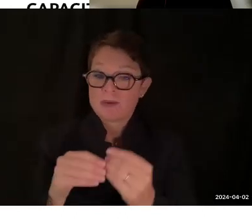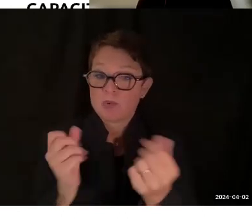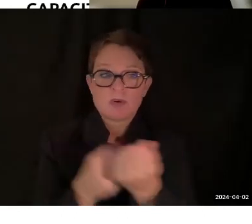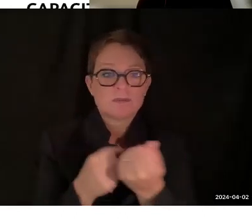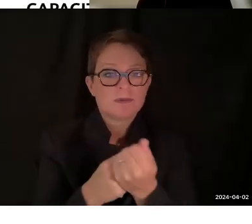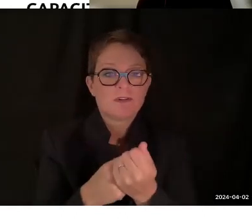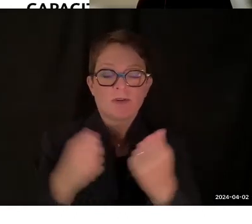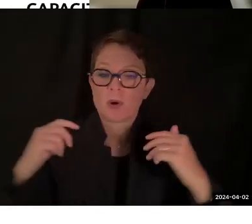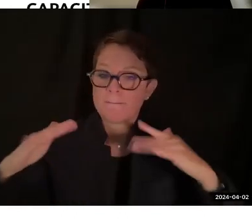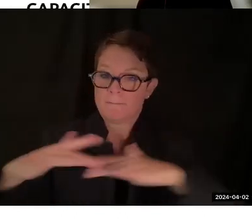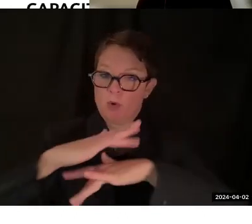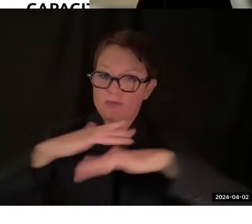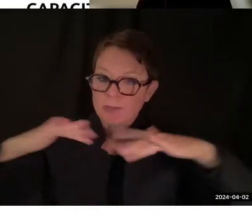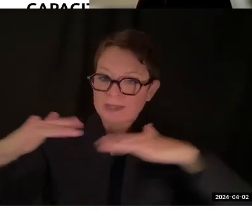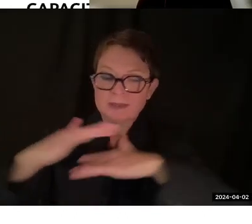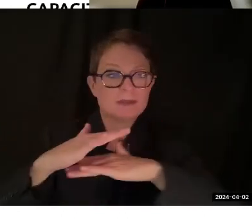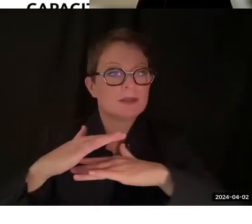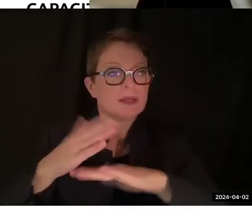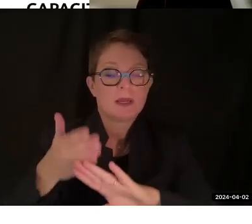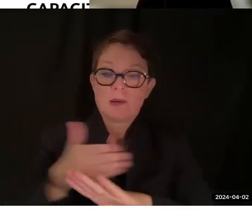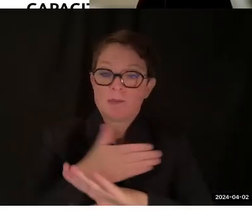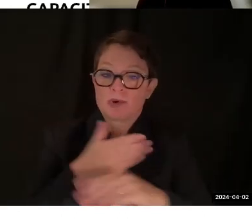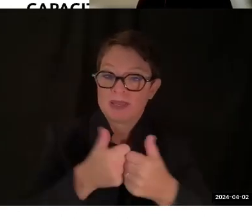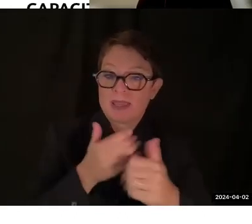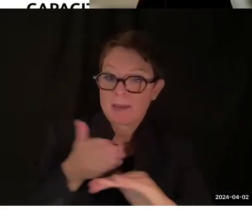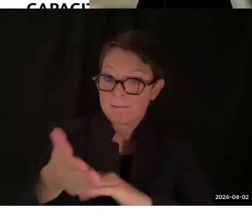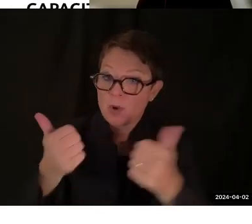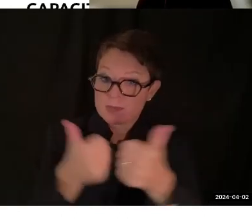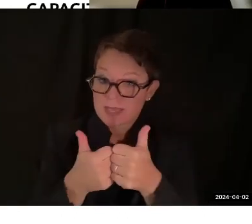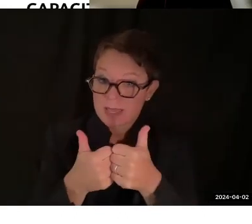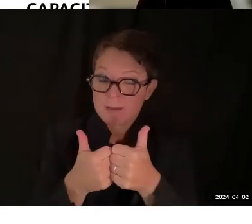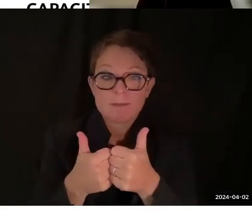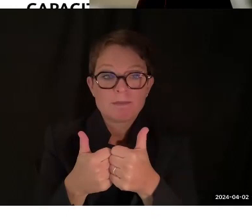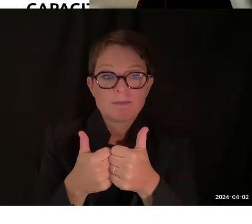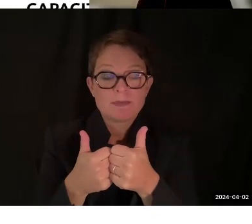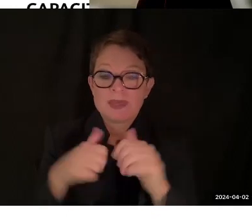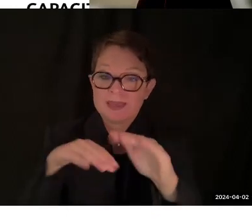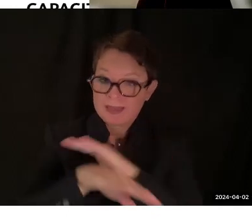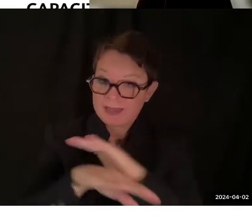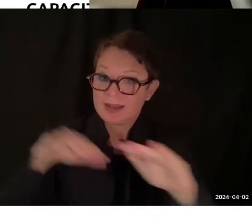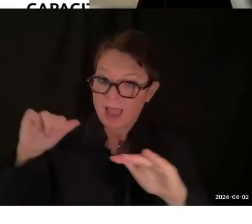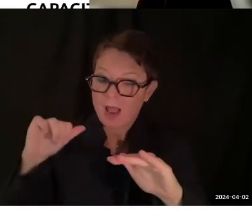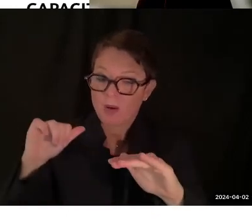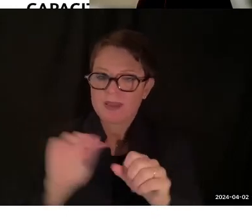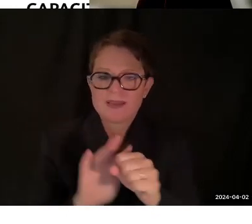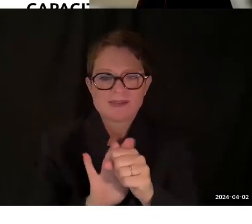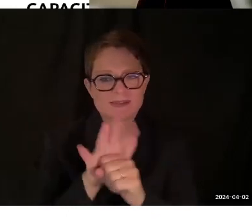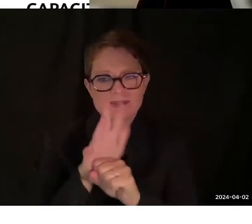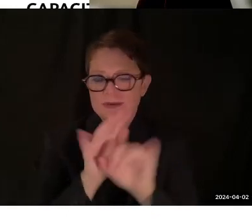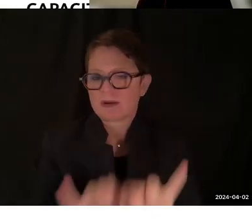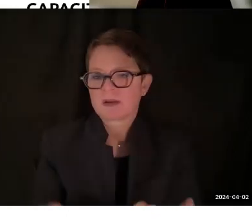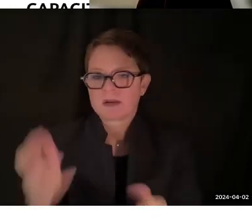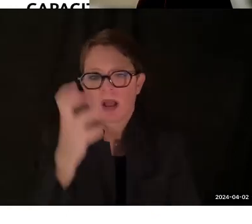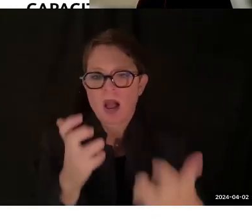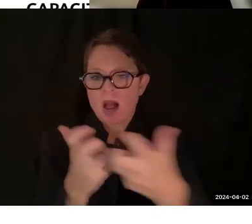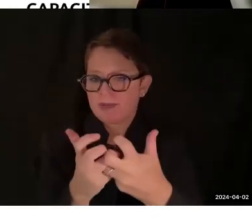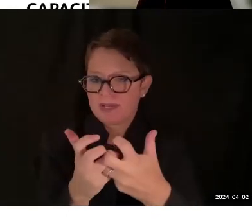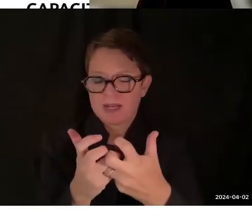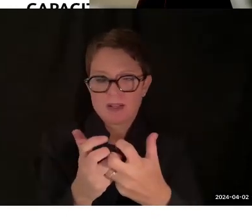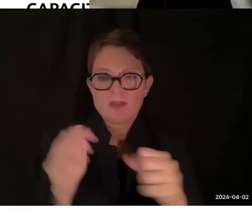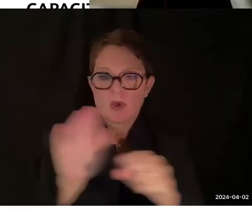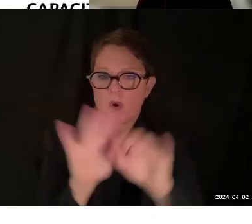movement, both pre-game and post-game ingress and egress is sufficiently accommodated around the entire